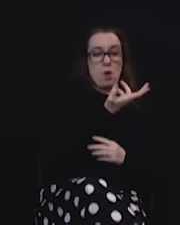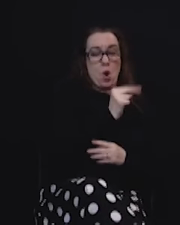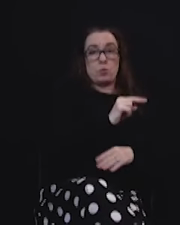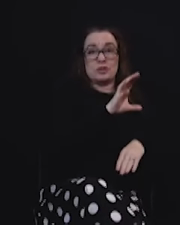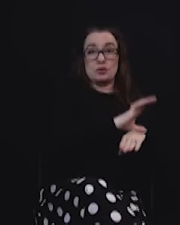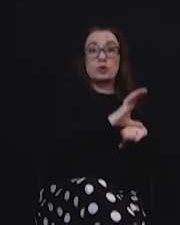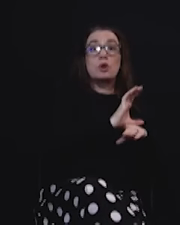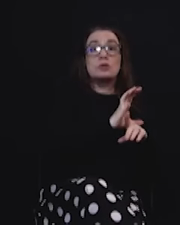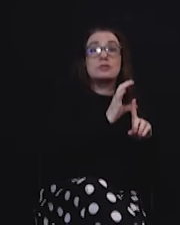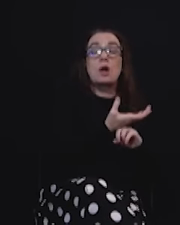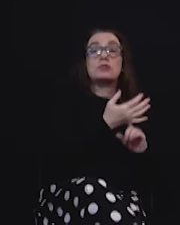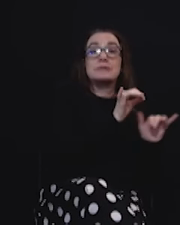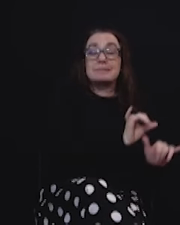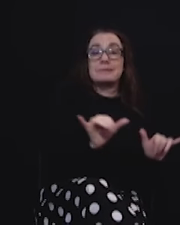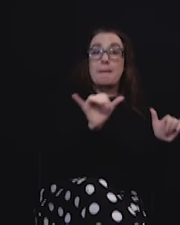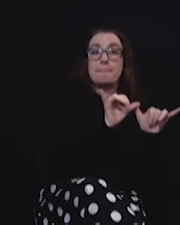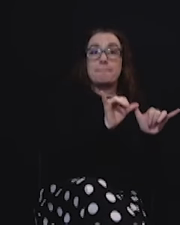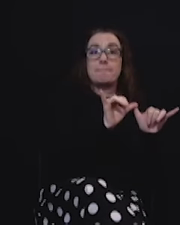culture.